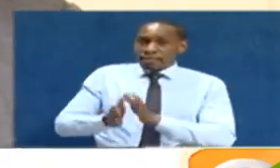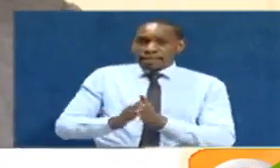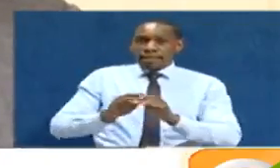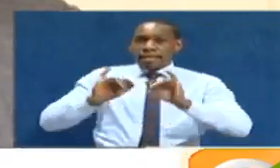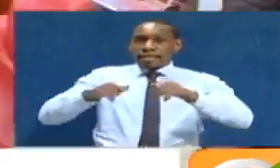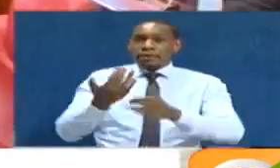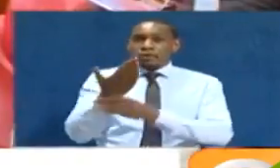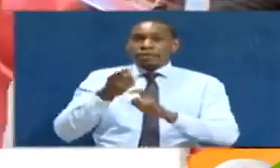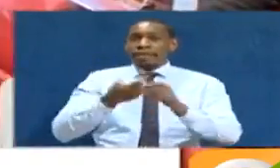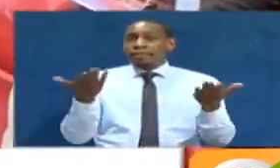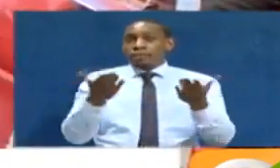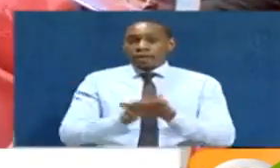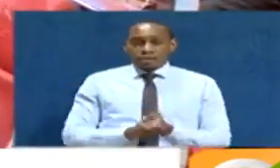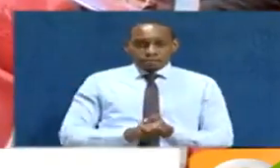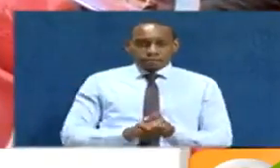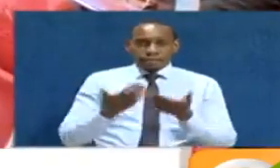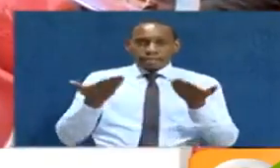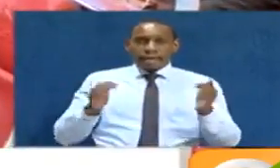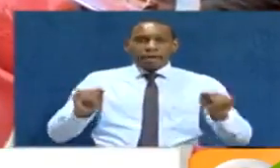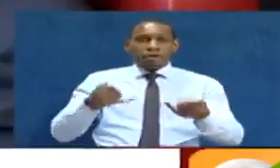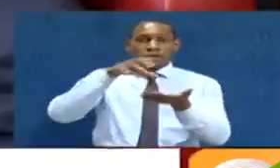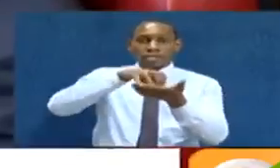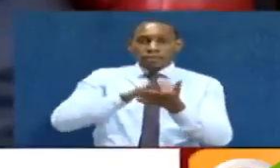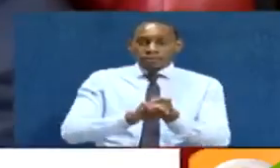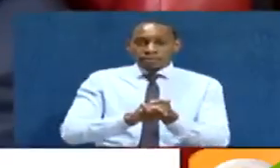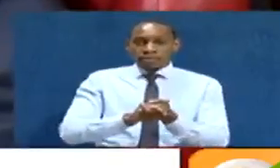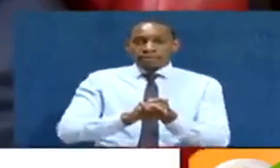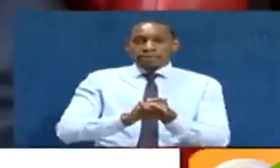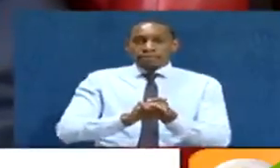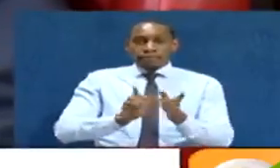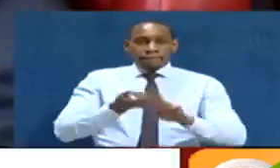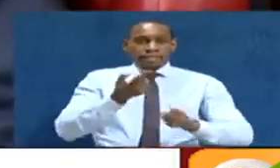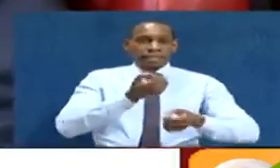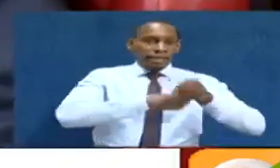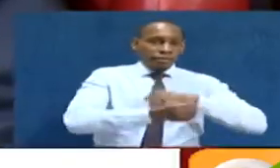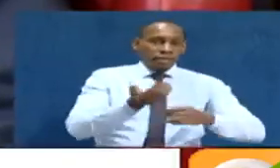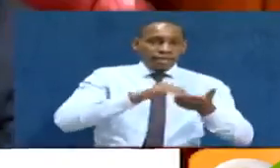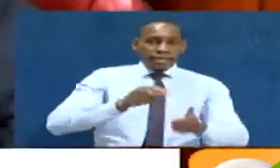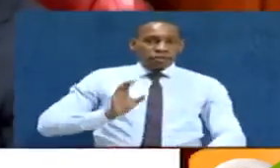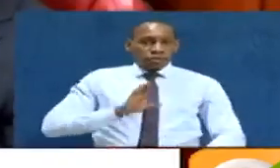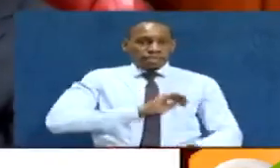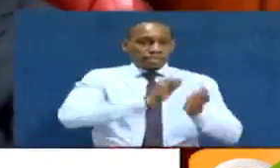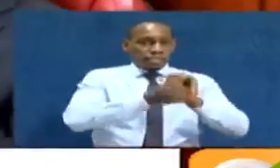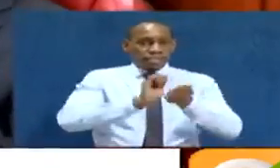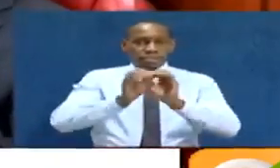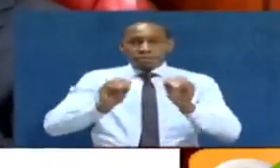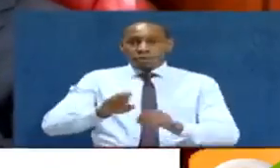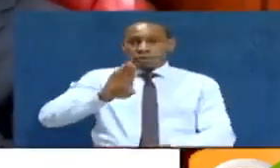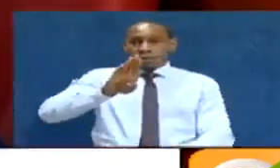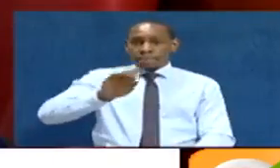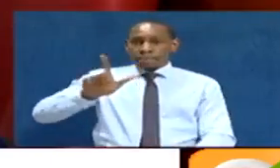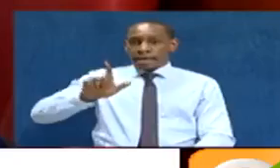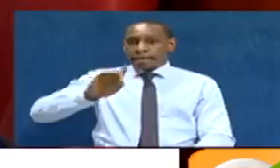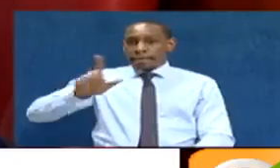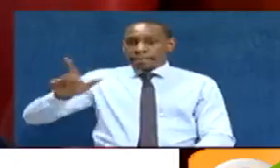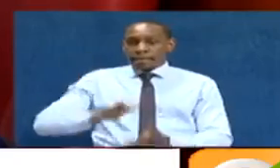that foreign document from. With this new development, it is back to square one for the committee on whether to amend or not the BBI bill.